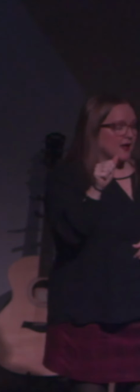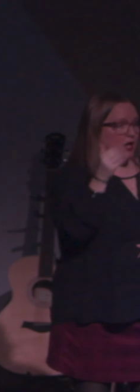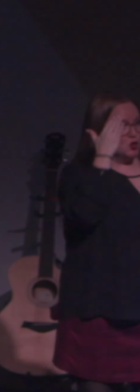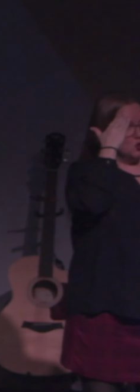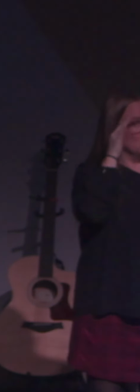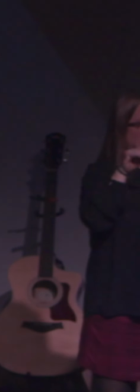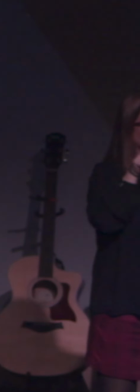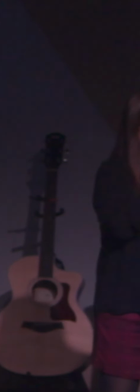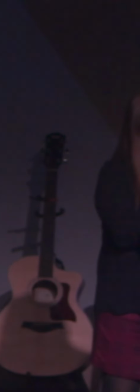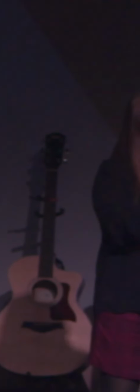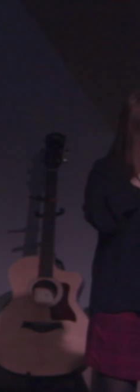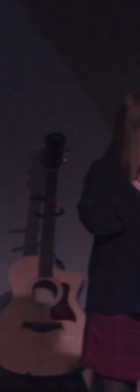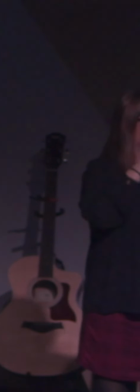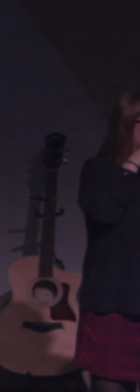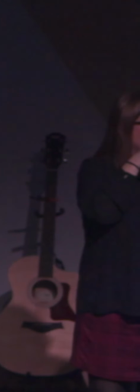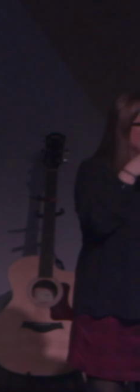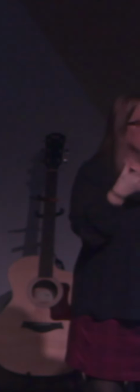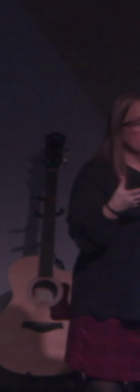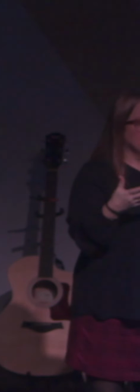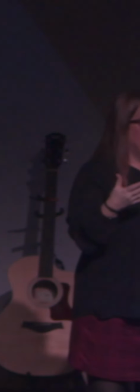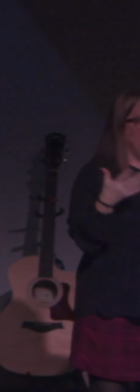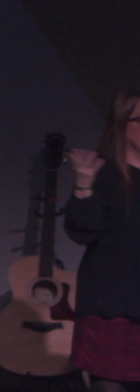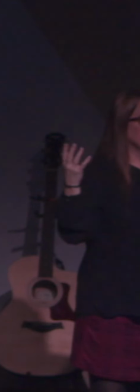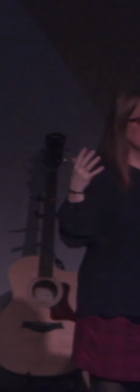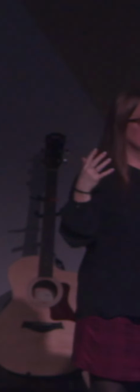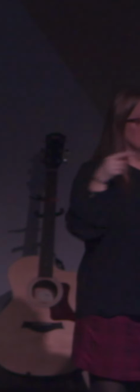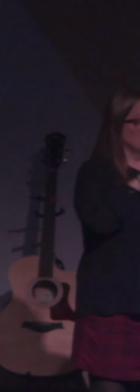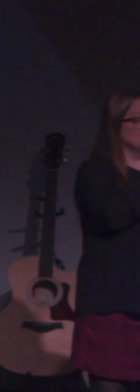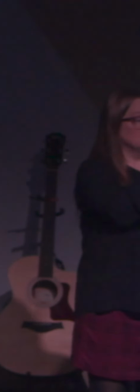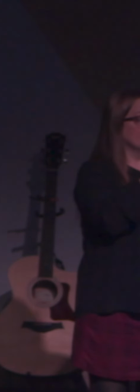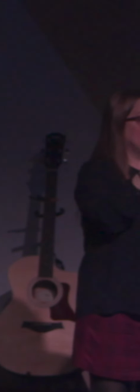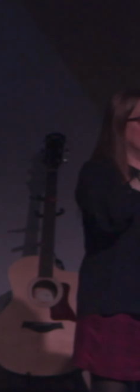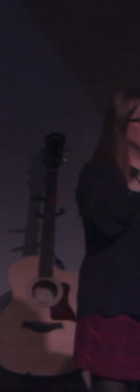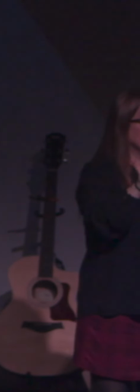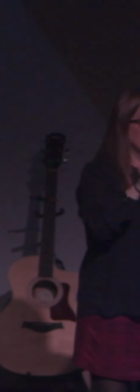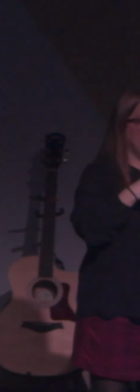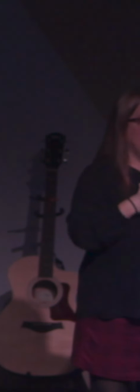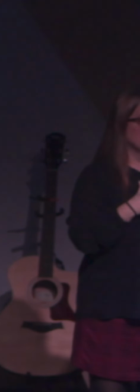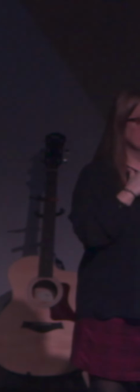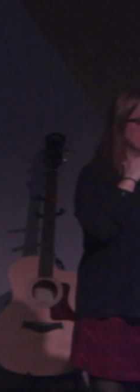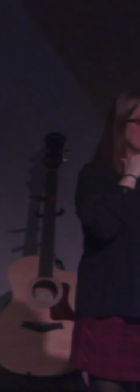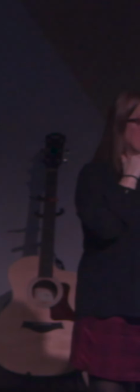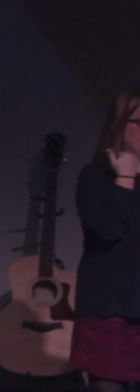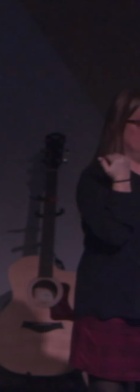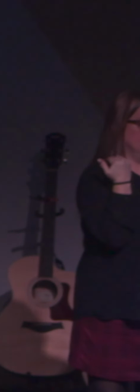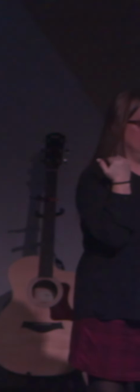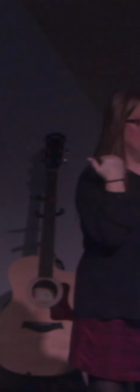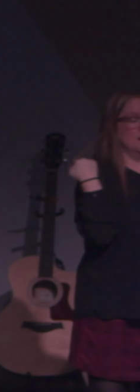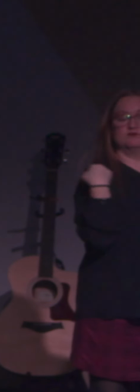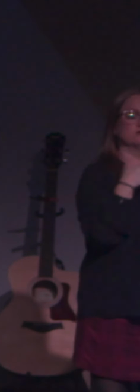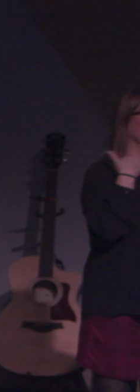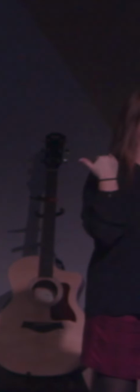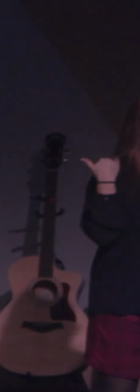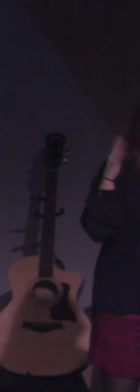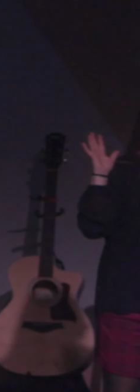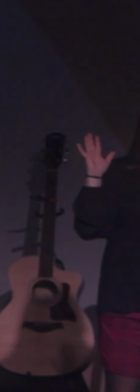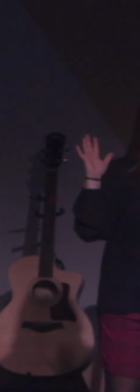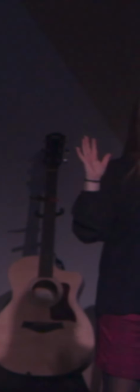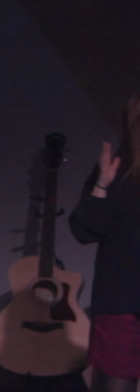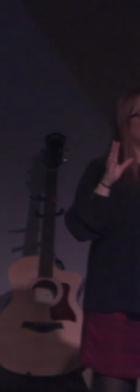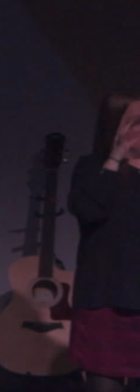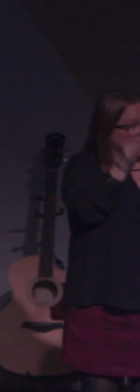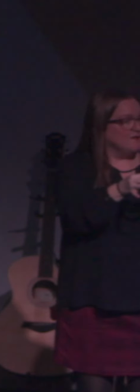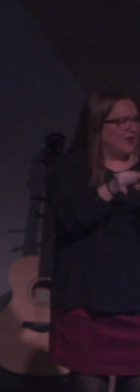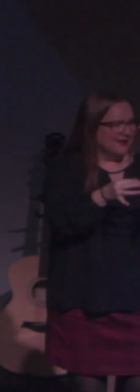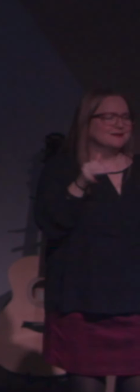to be fatal at some point. And I just got to a place in 2019 where I was just done. I was done with, you know, my faith